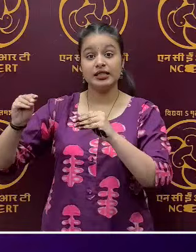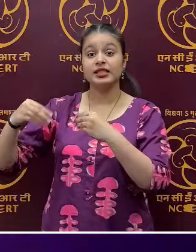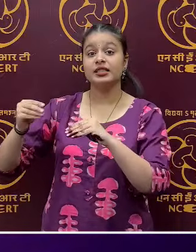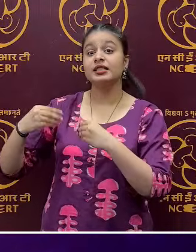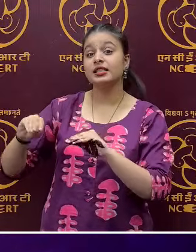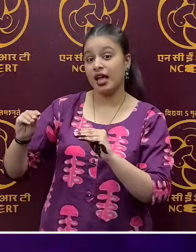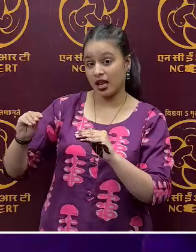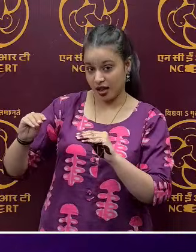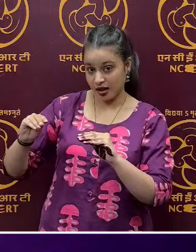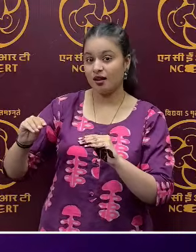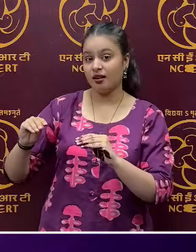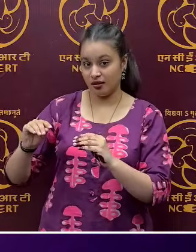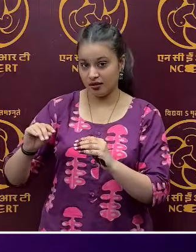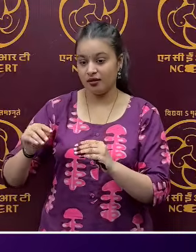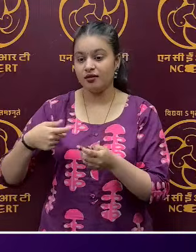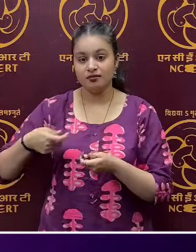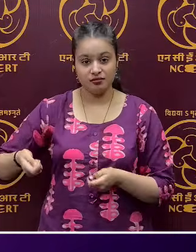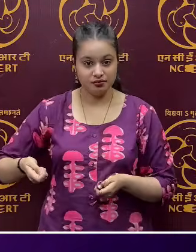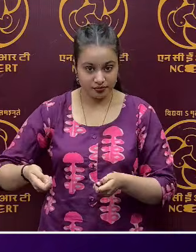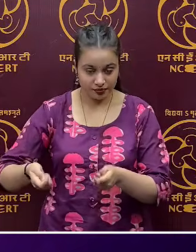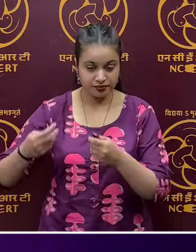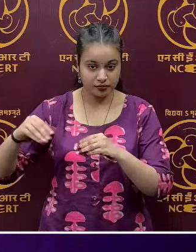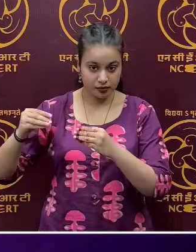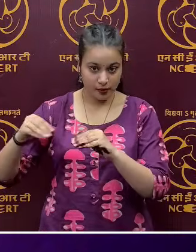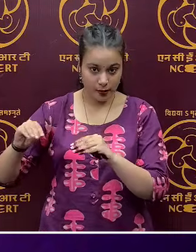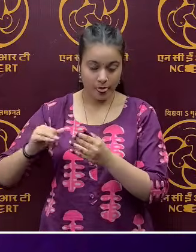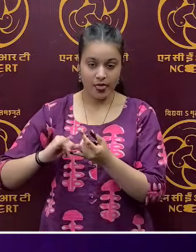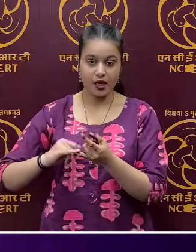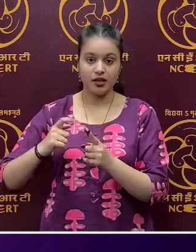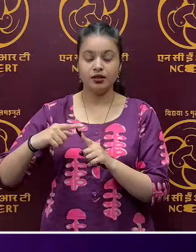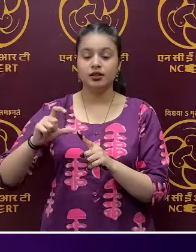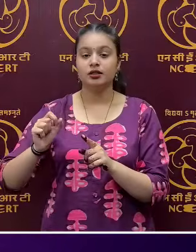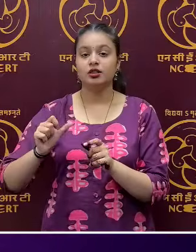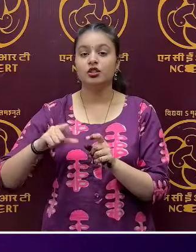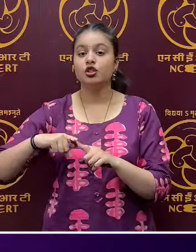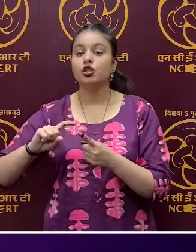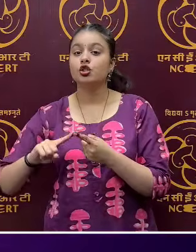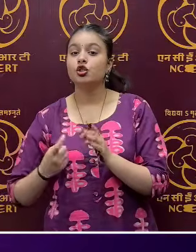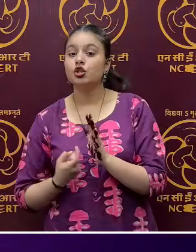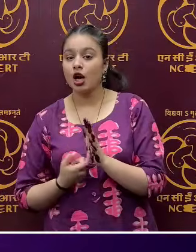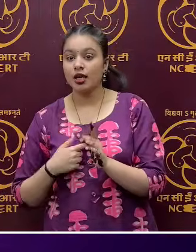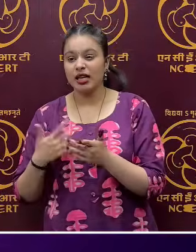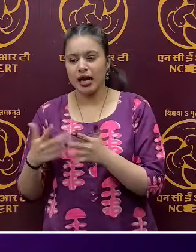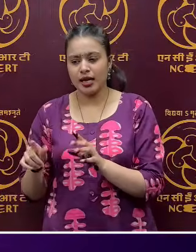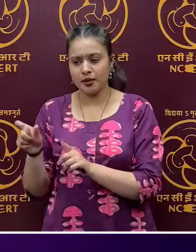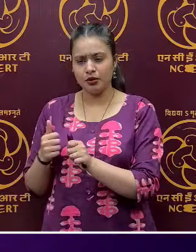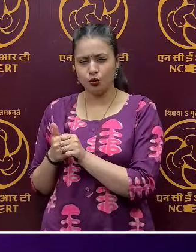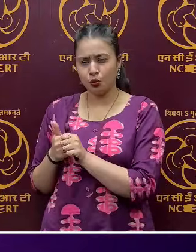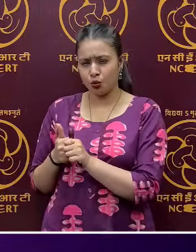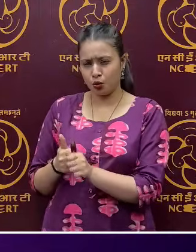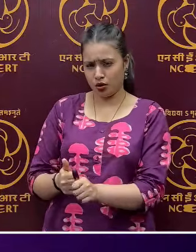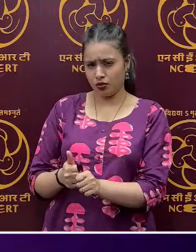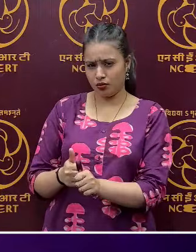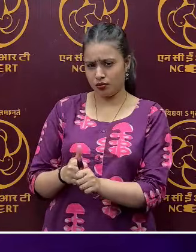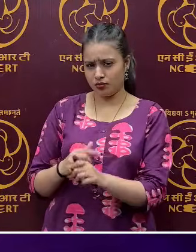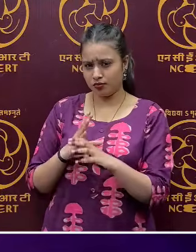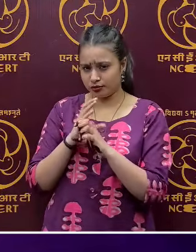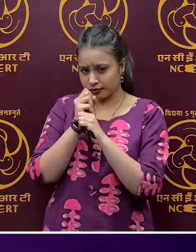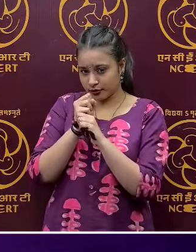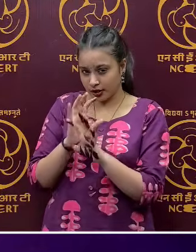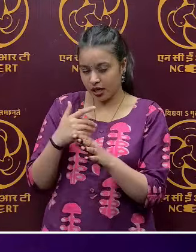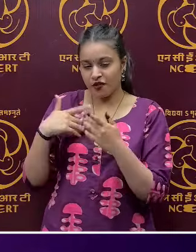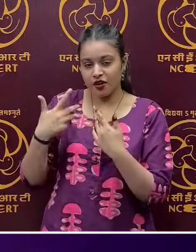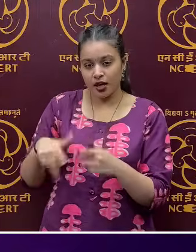is, that's Street how, hawker. wow. Stalker, somebody who stalks you is stalker. So, anybody who does